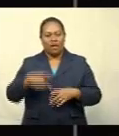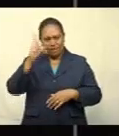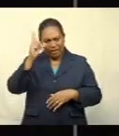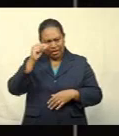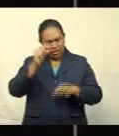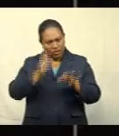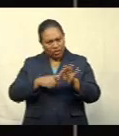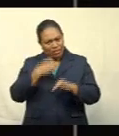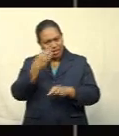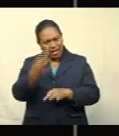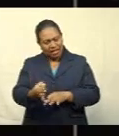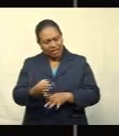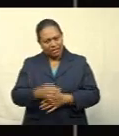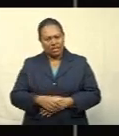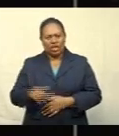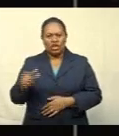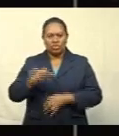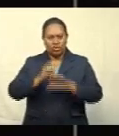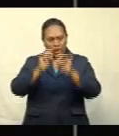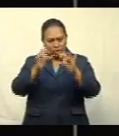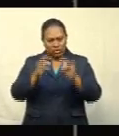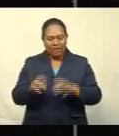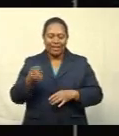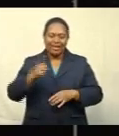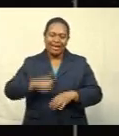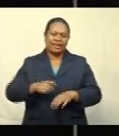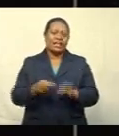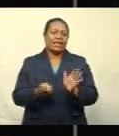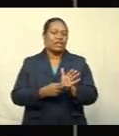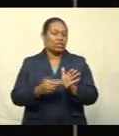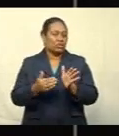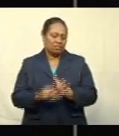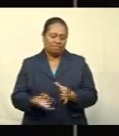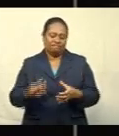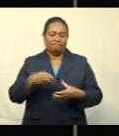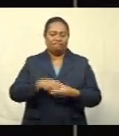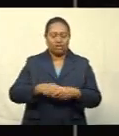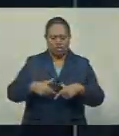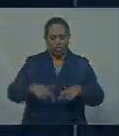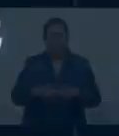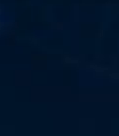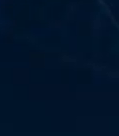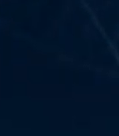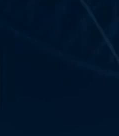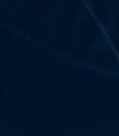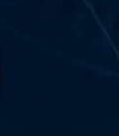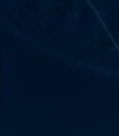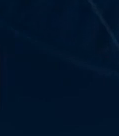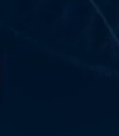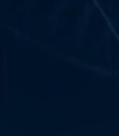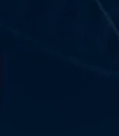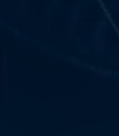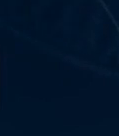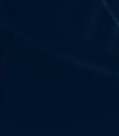Pulse tonight, we ask, should Australia and New Zealand include Fiji in the travel bubble?